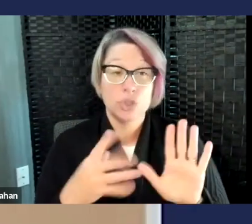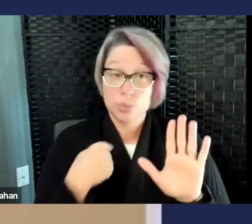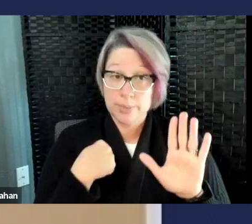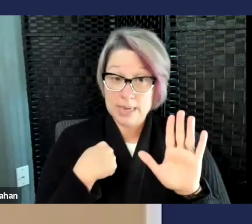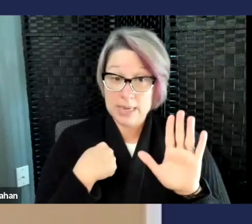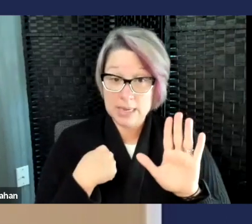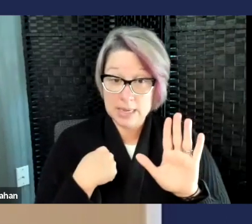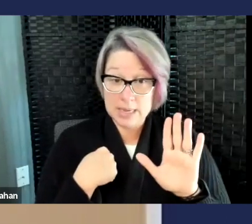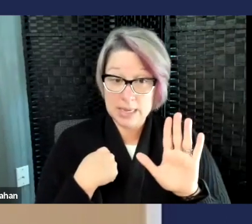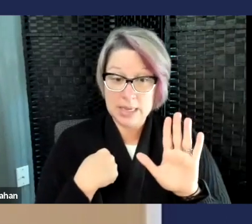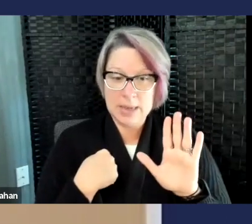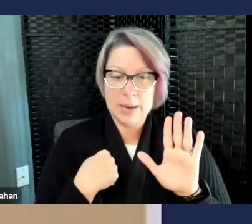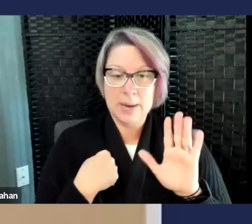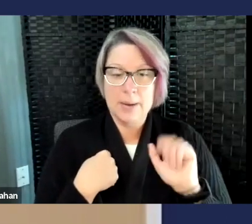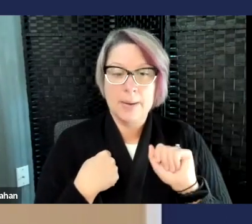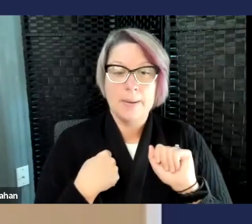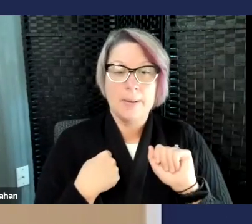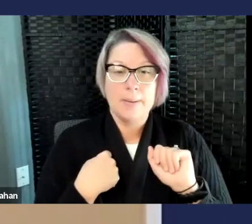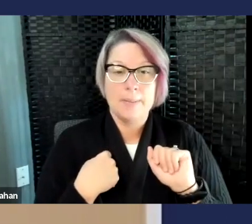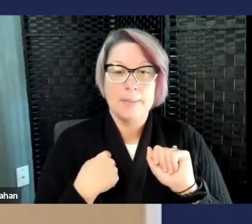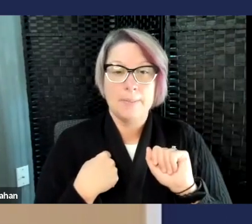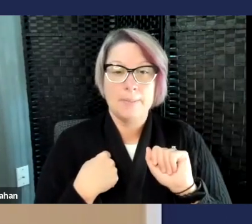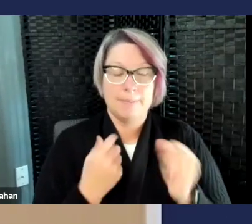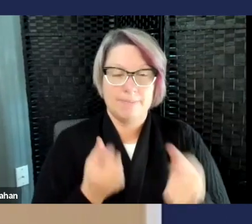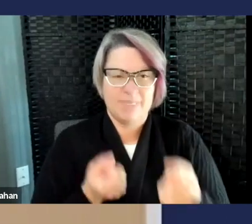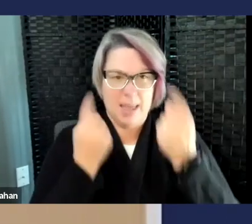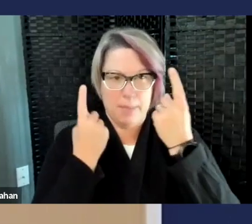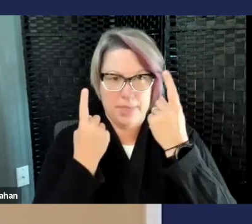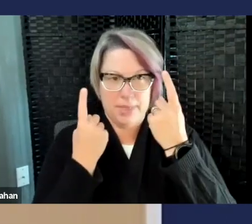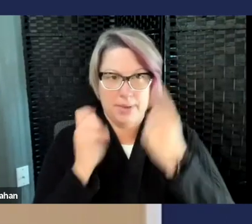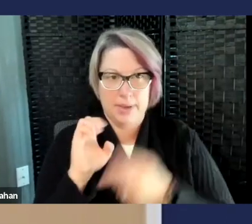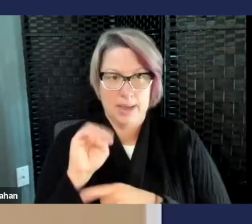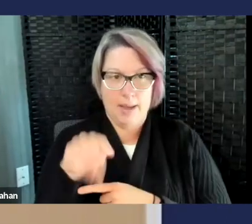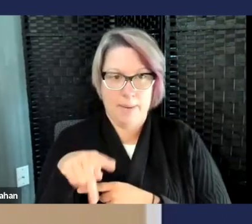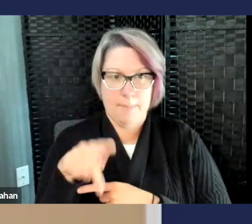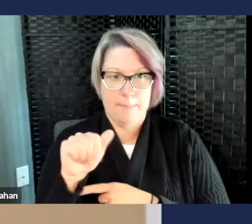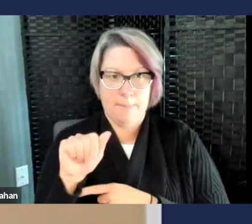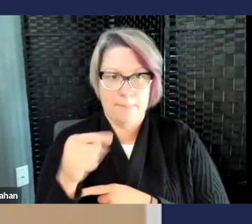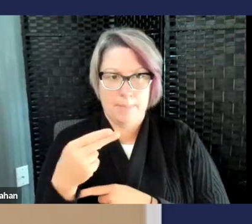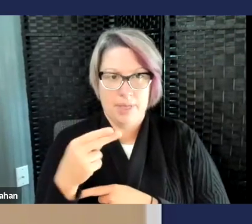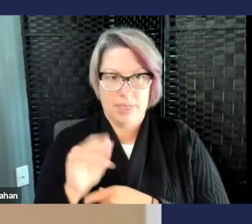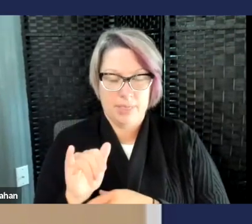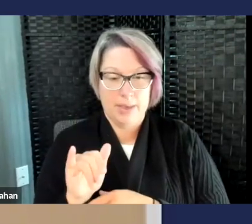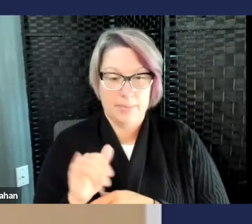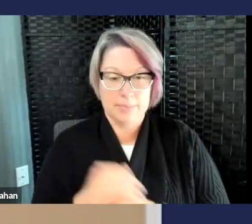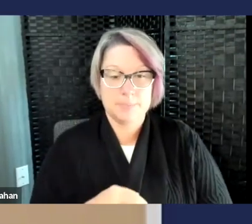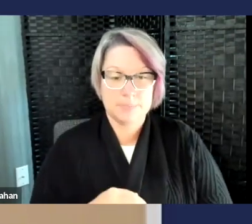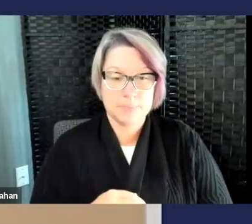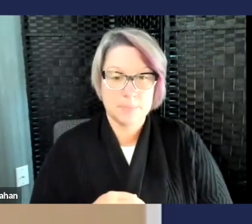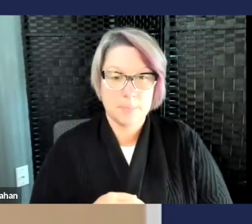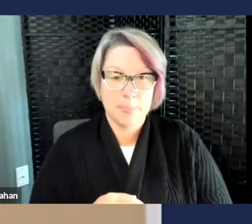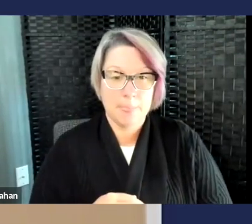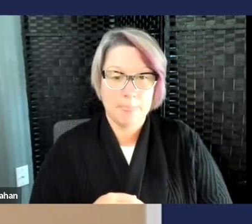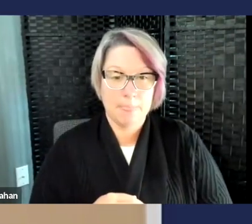come back to this, to me, it comes down to the word empathy. Okay. People find it, okay, so